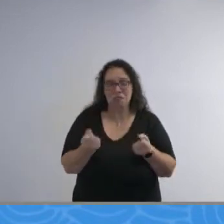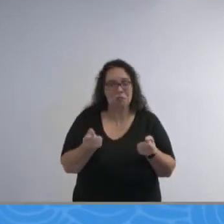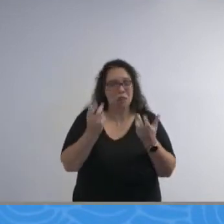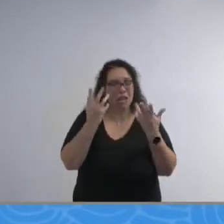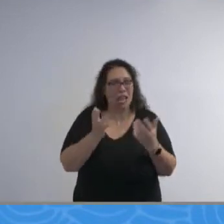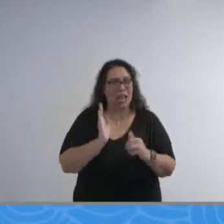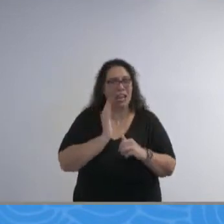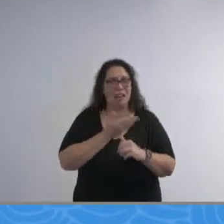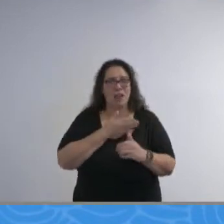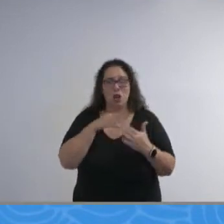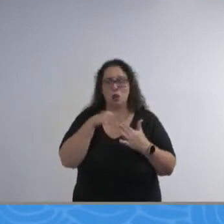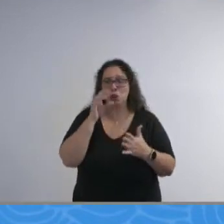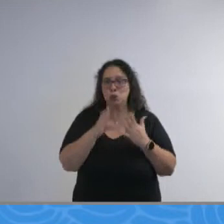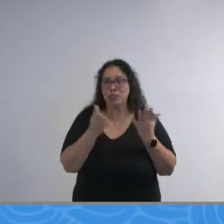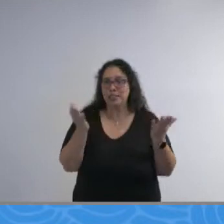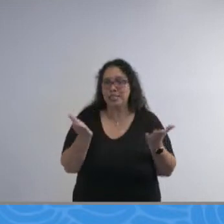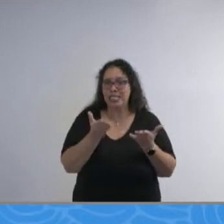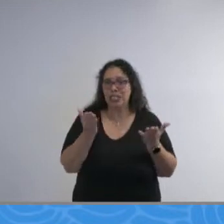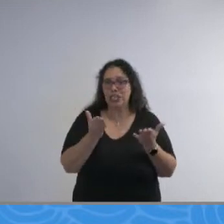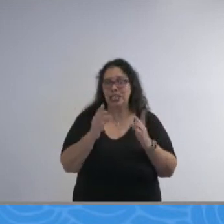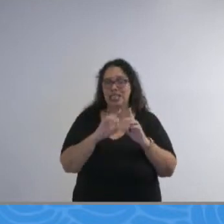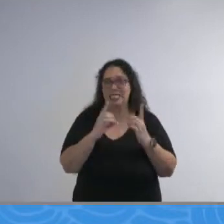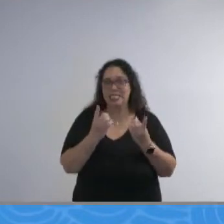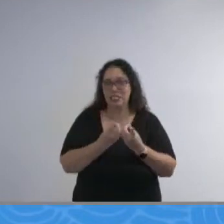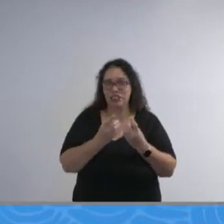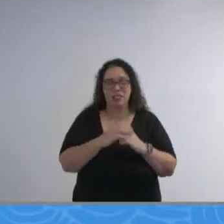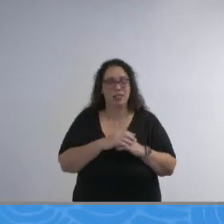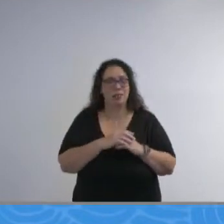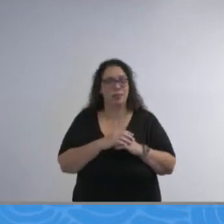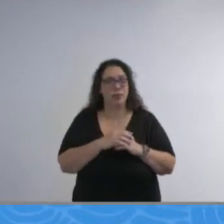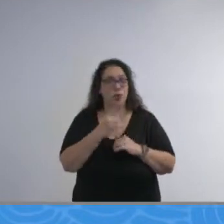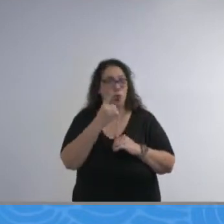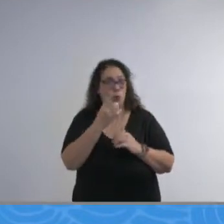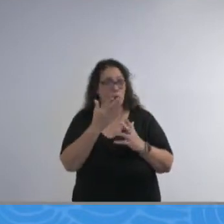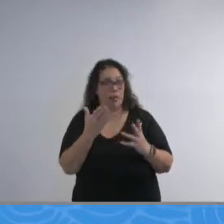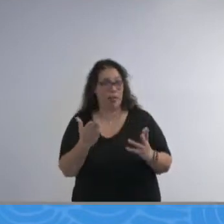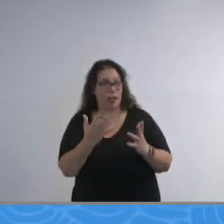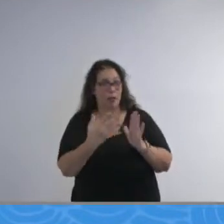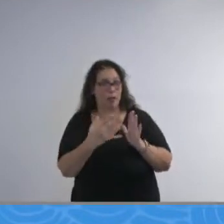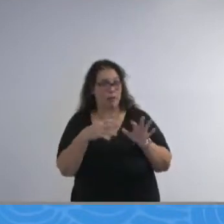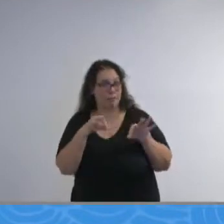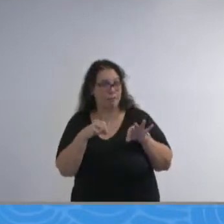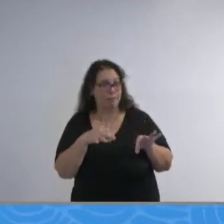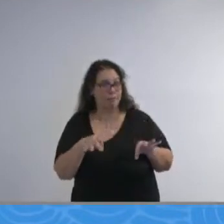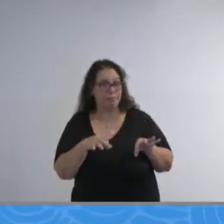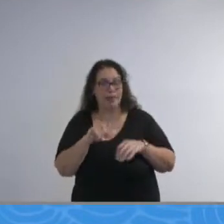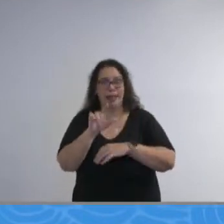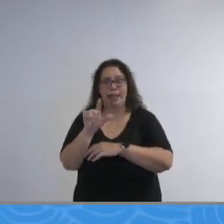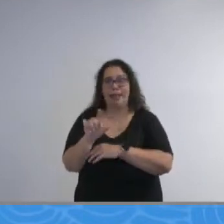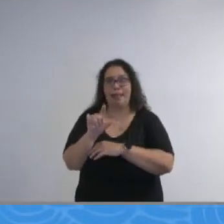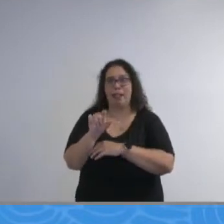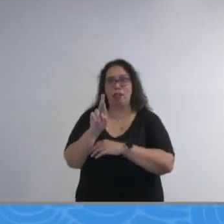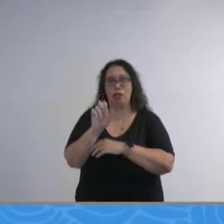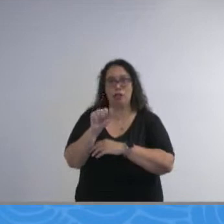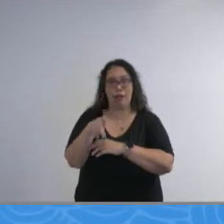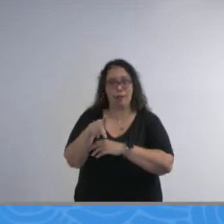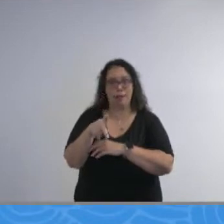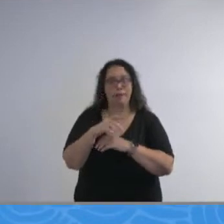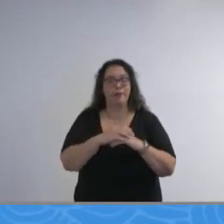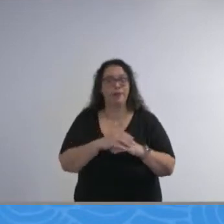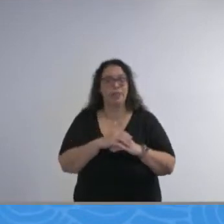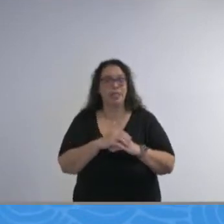our students here in the district. So one thing that we did want to point out about LRAP is that it's